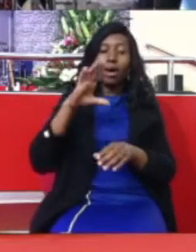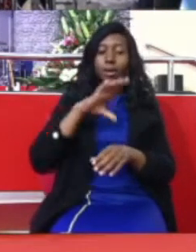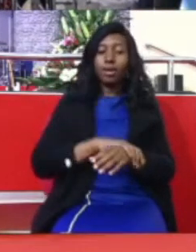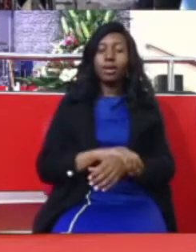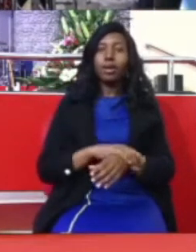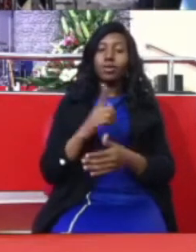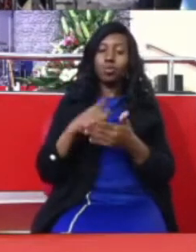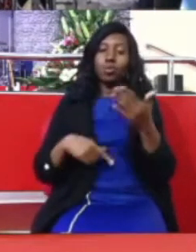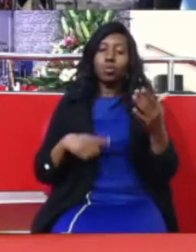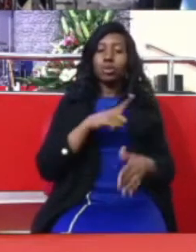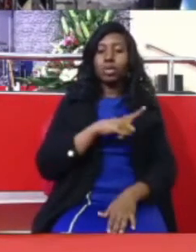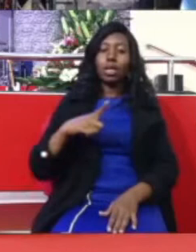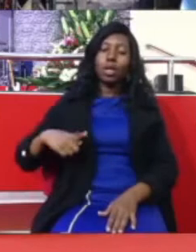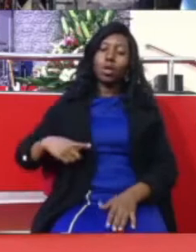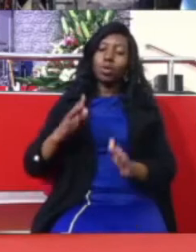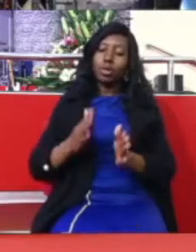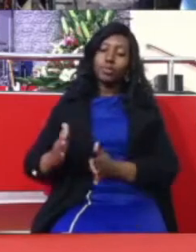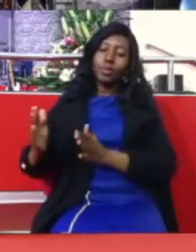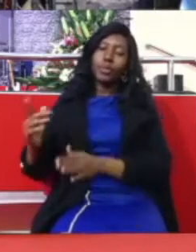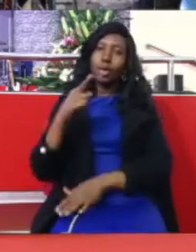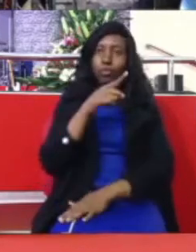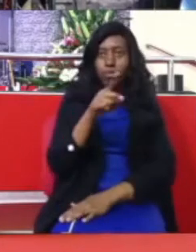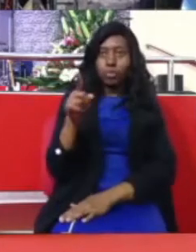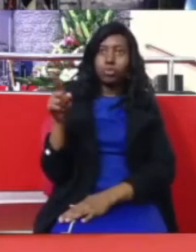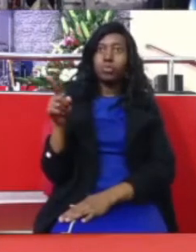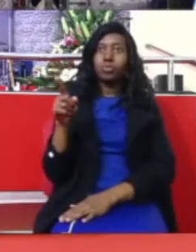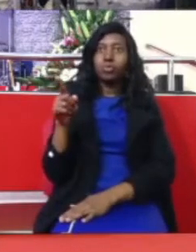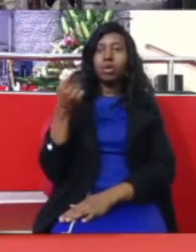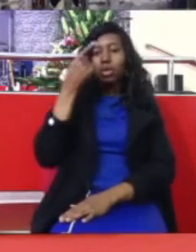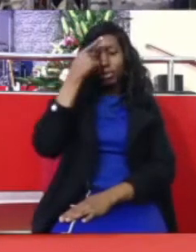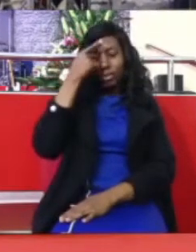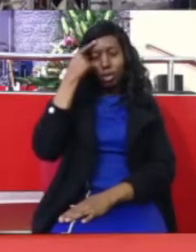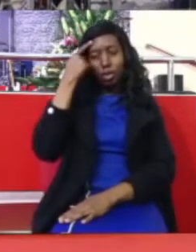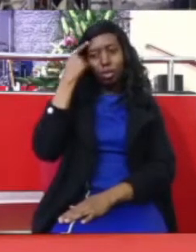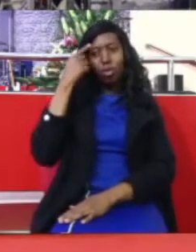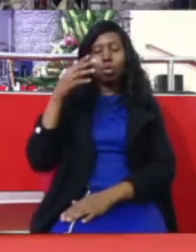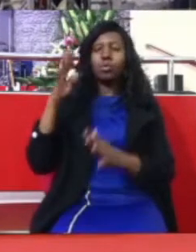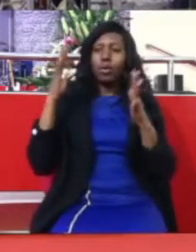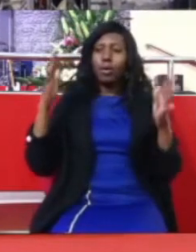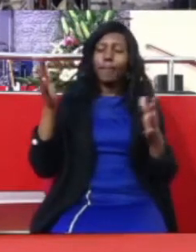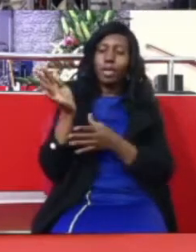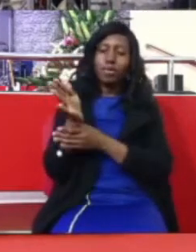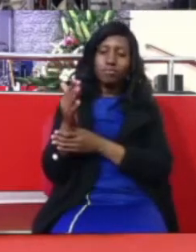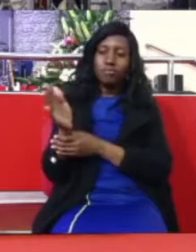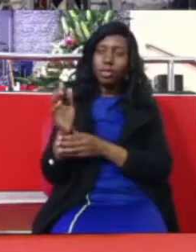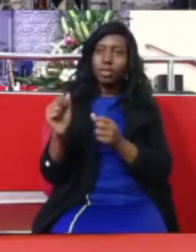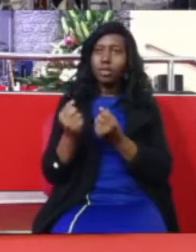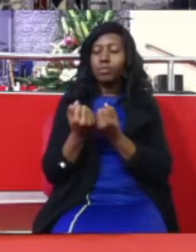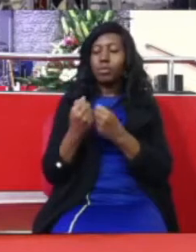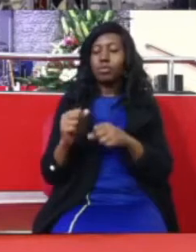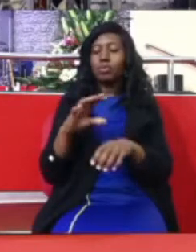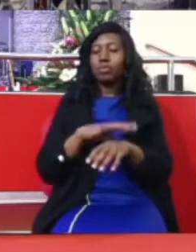Lord is commanding us to get. Because big fish can never be caught at the shores of any water